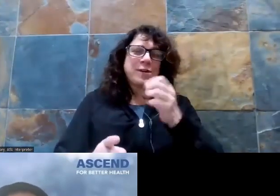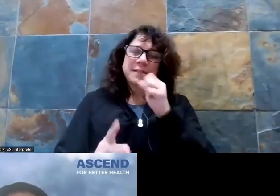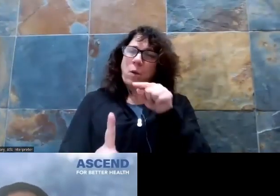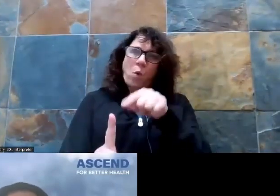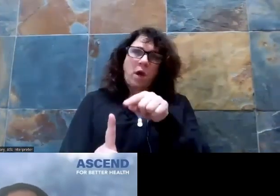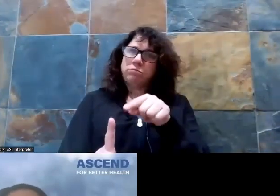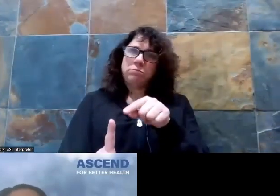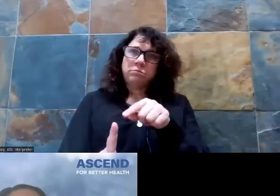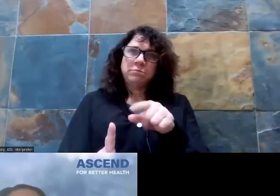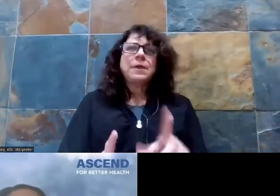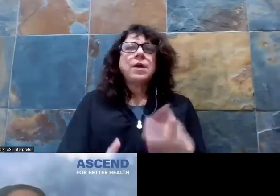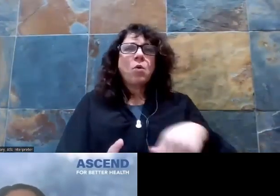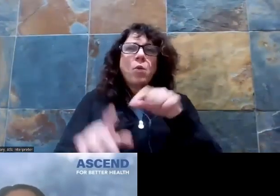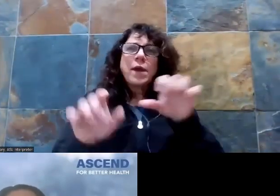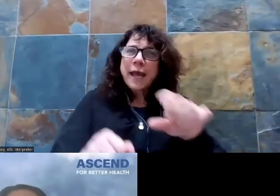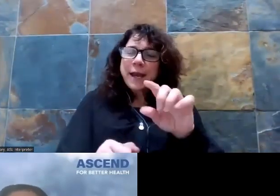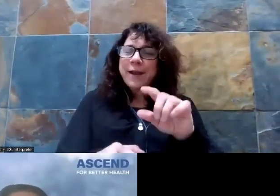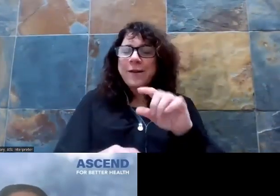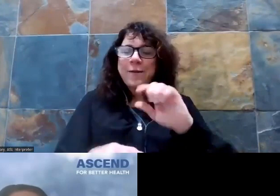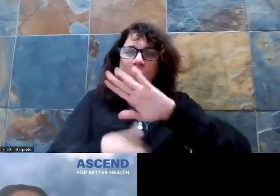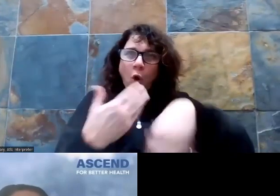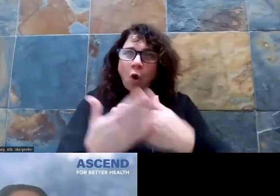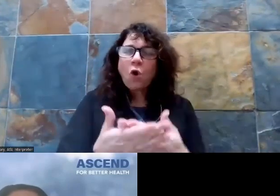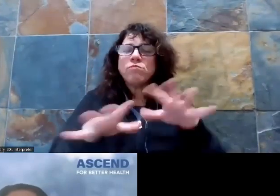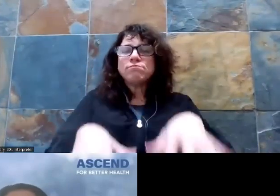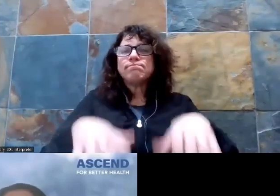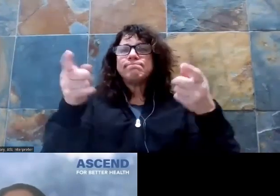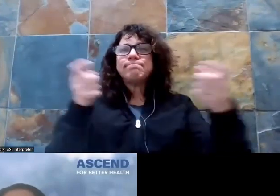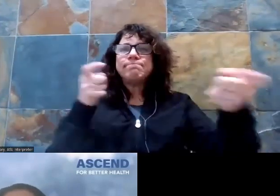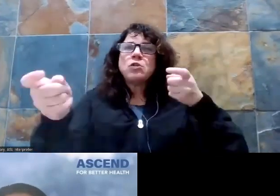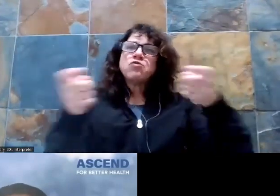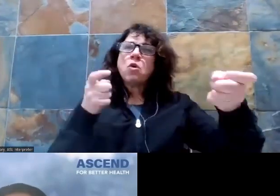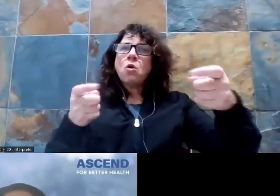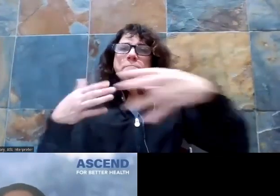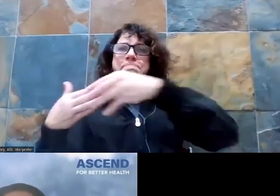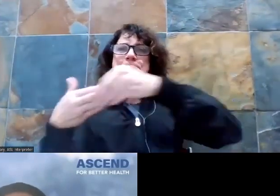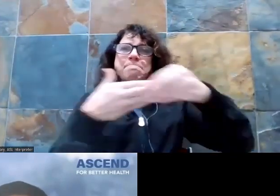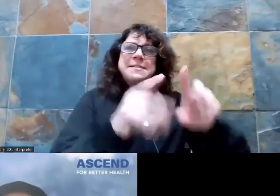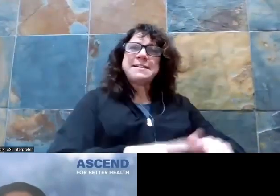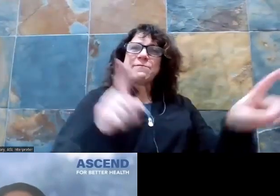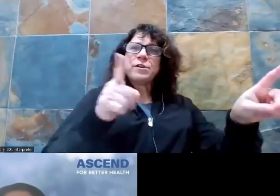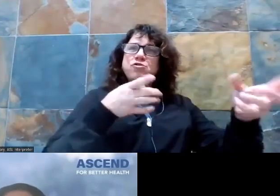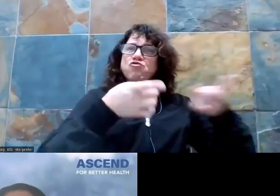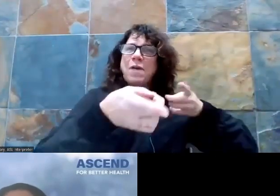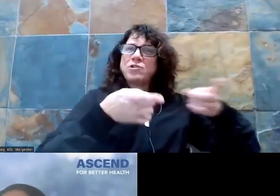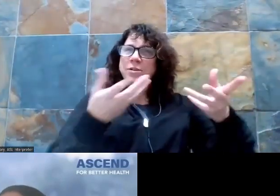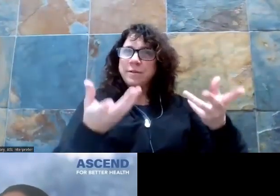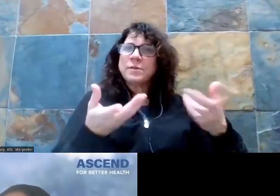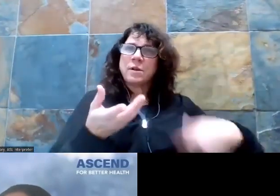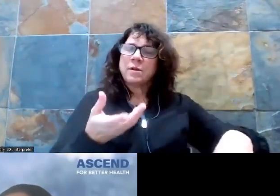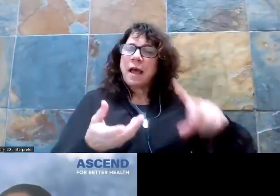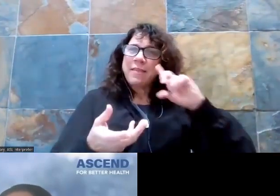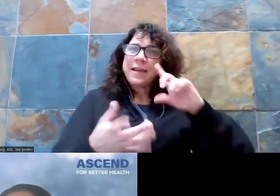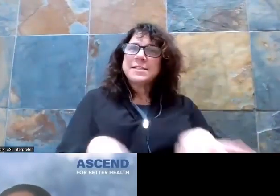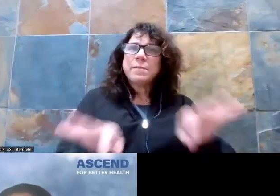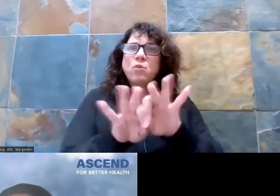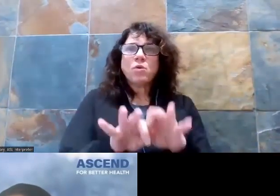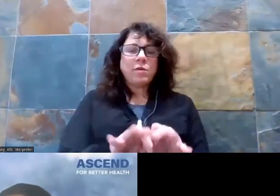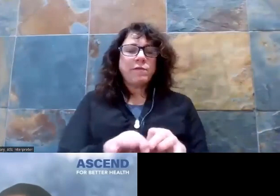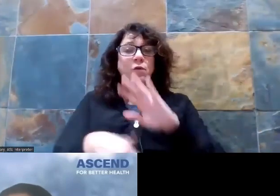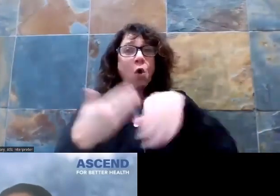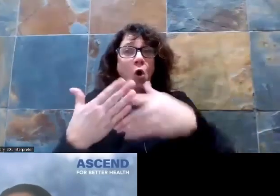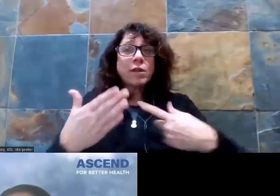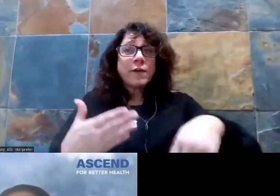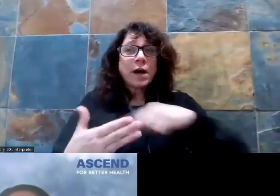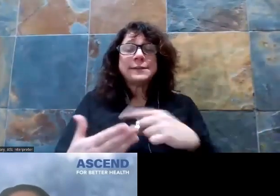them. This is where we can all take the reins and steer firmly in a different direction. I think it's so important for all of